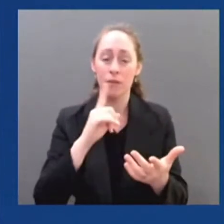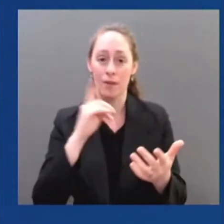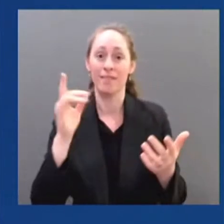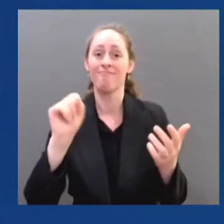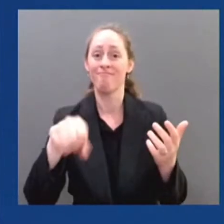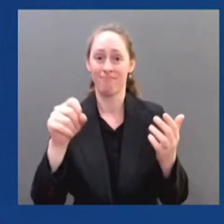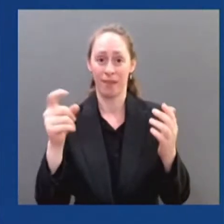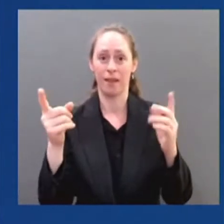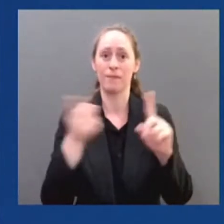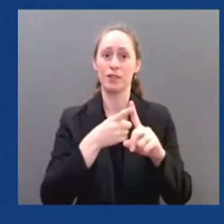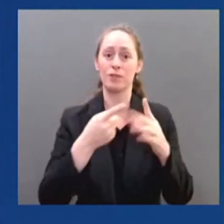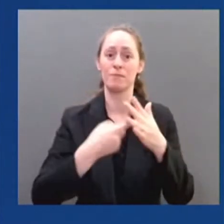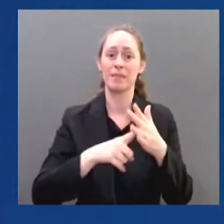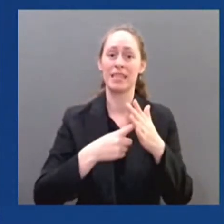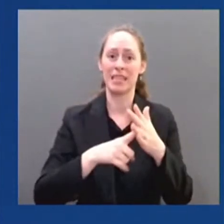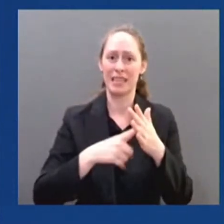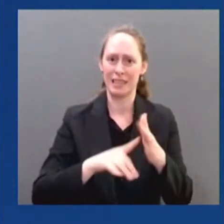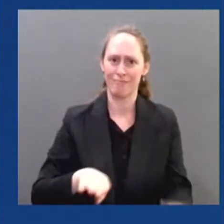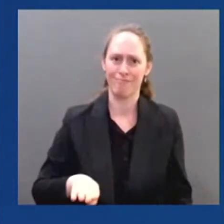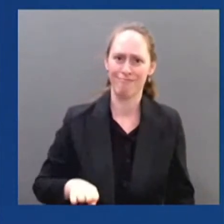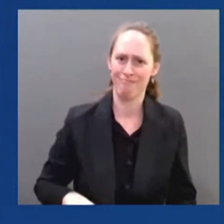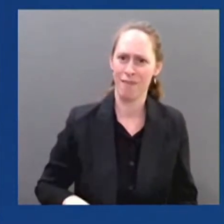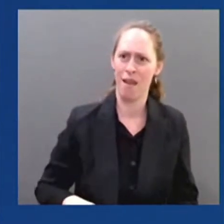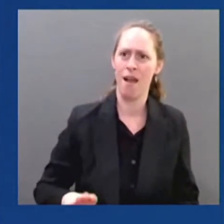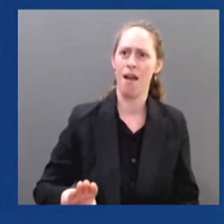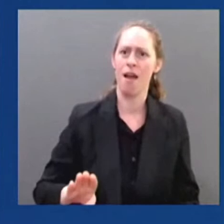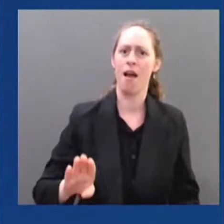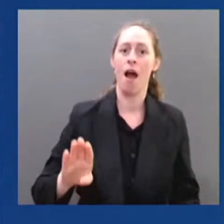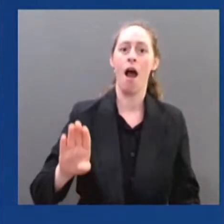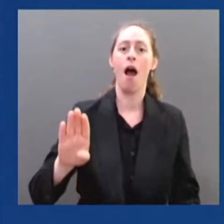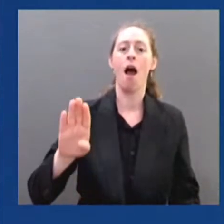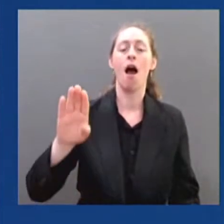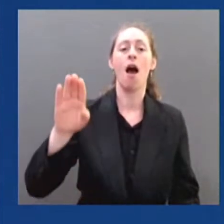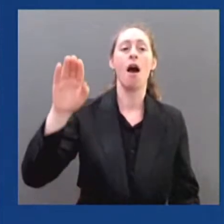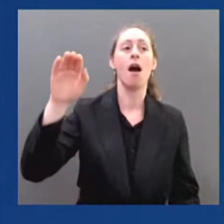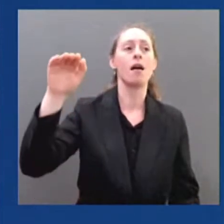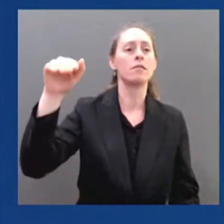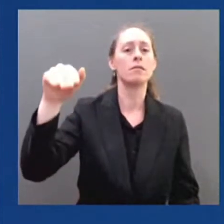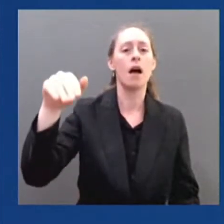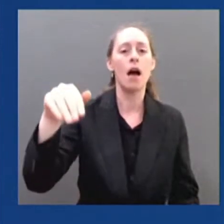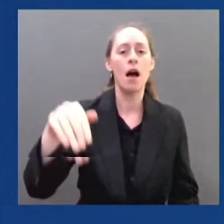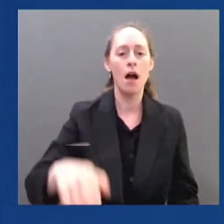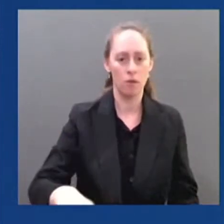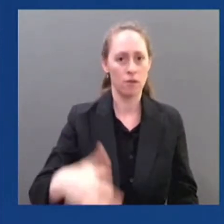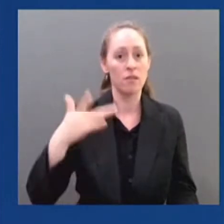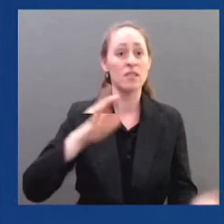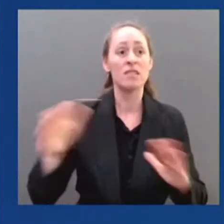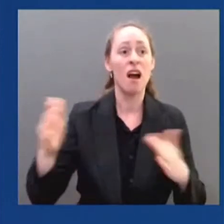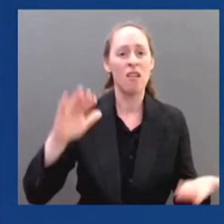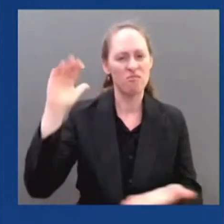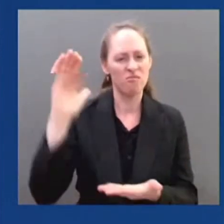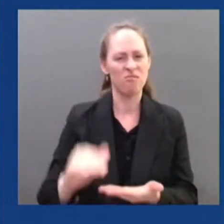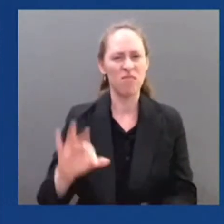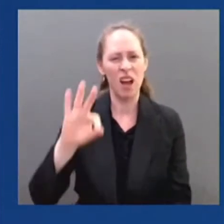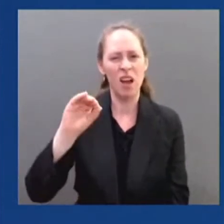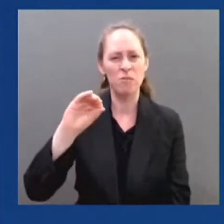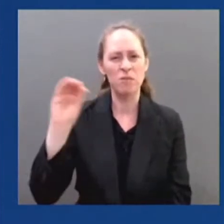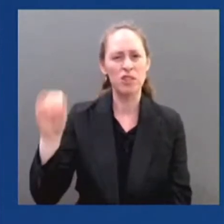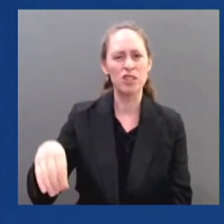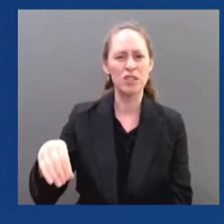down, and down 90% since the day the president took office. Why? This has not happened